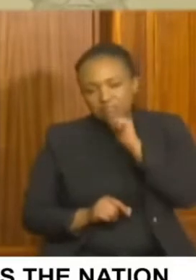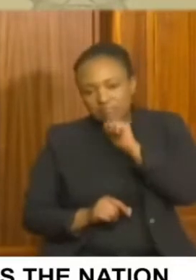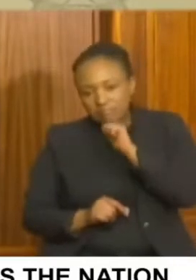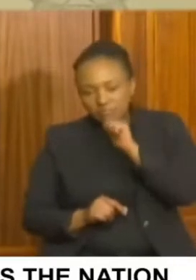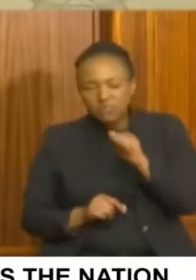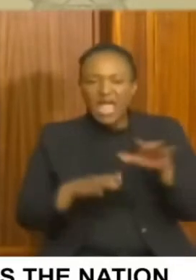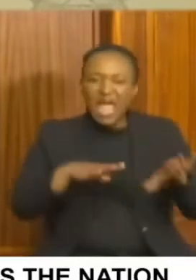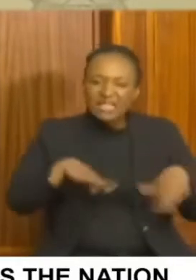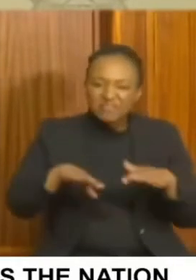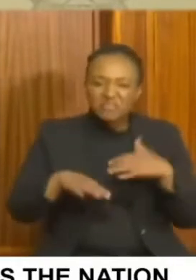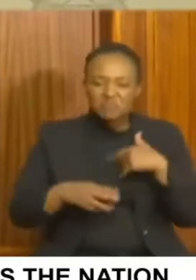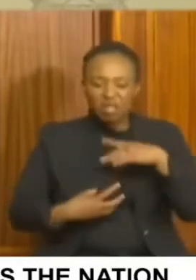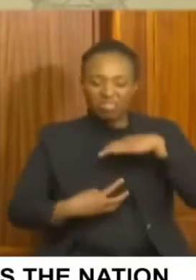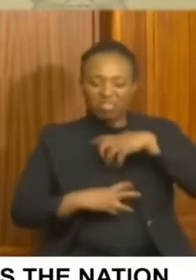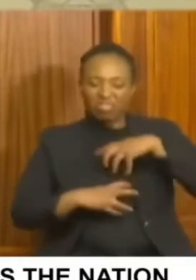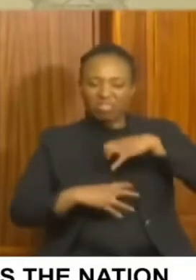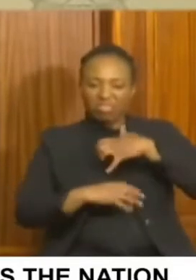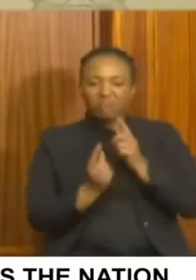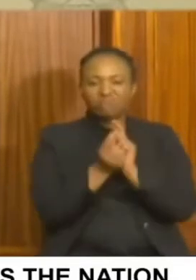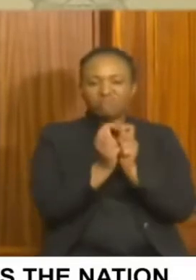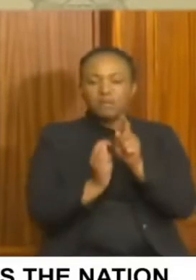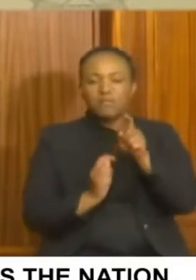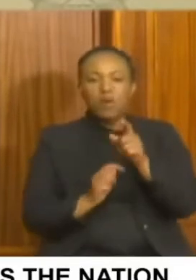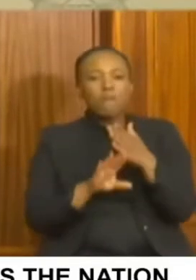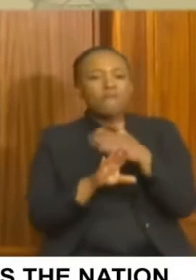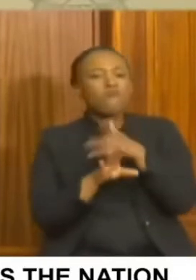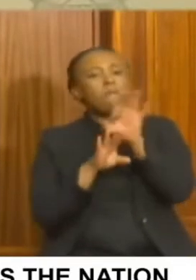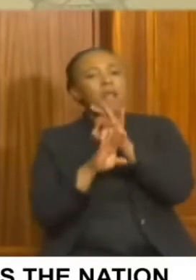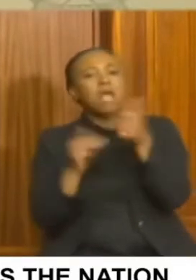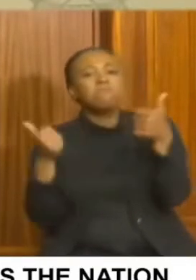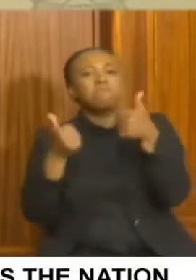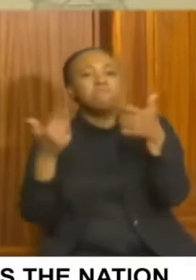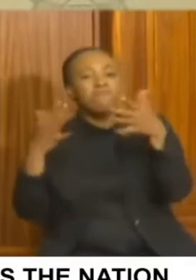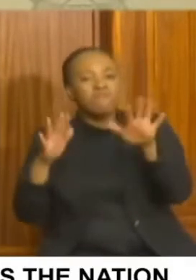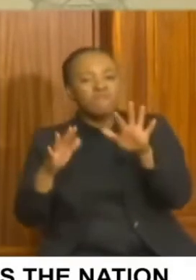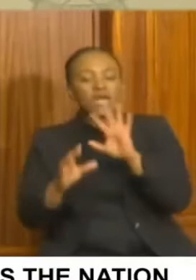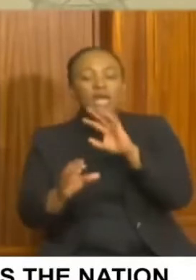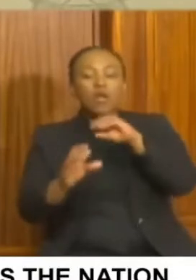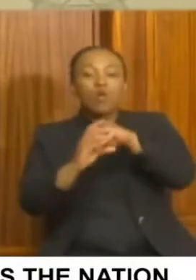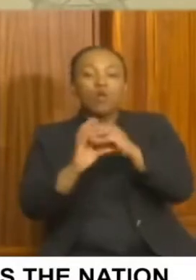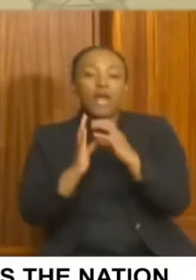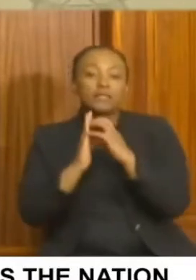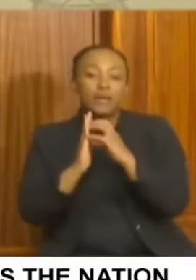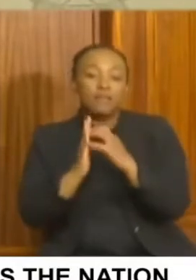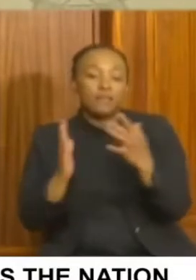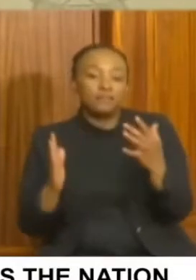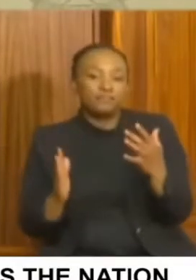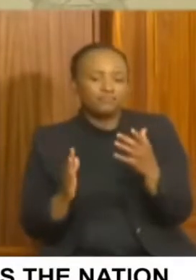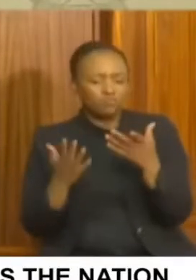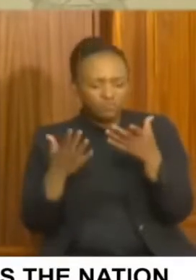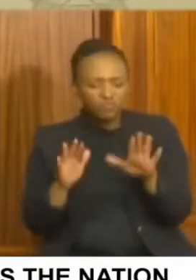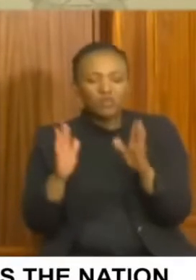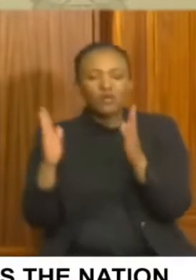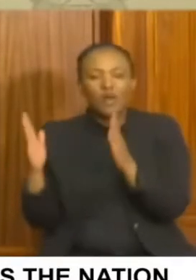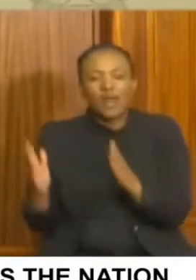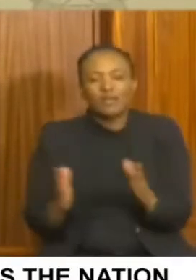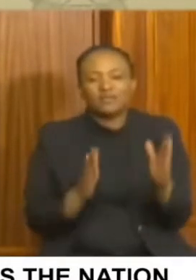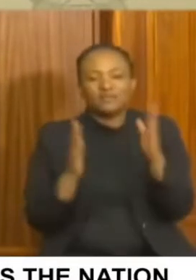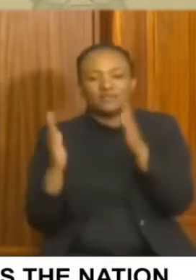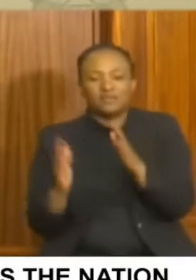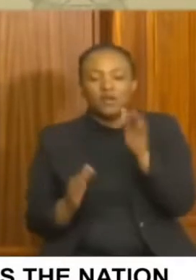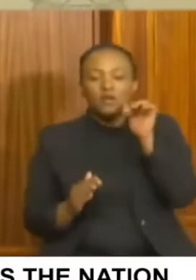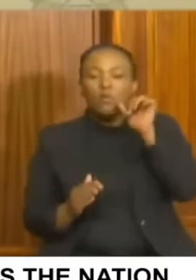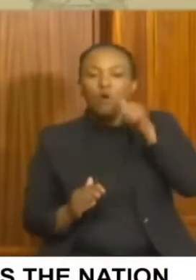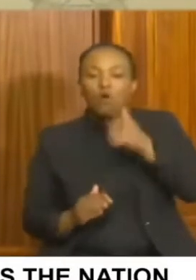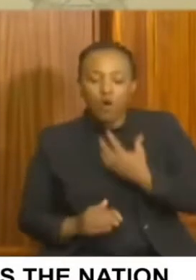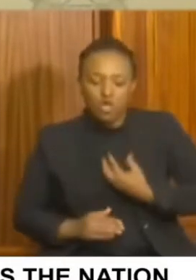to activities that we had planned. This includes, for example, arrangements for